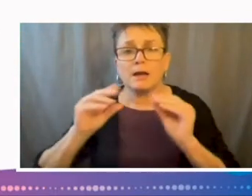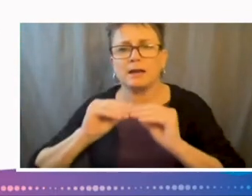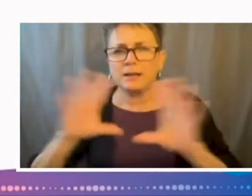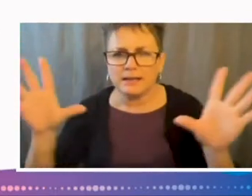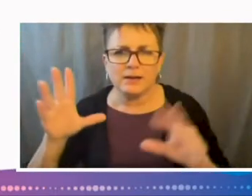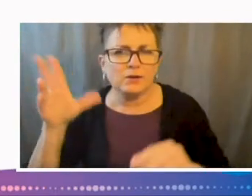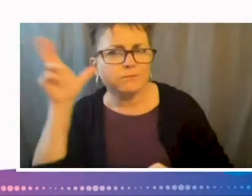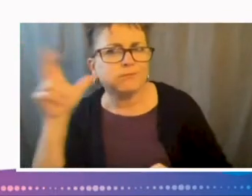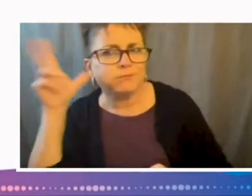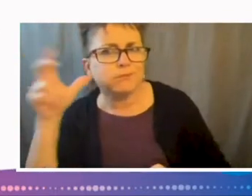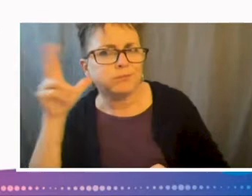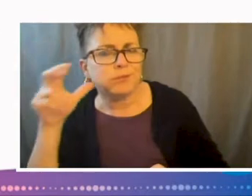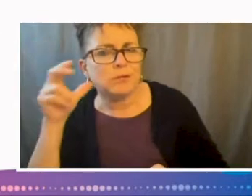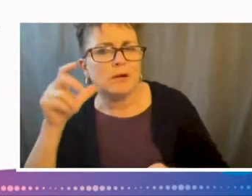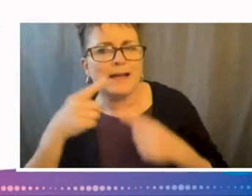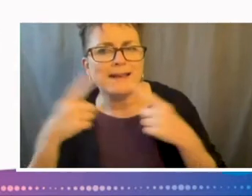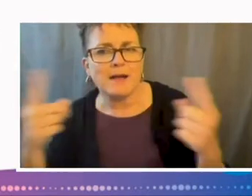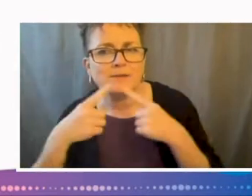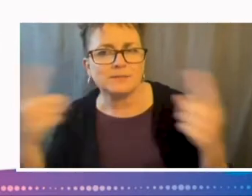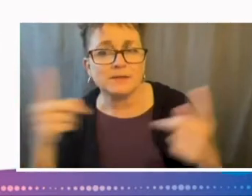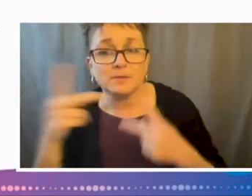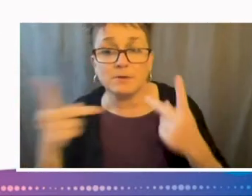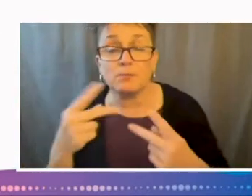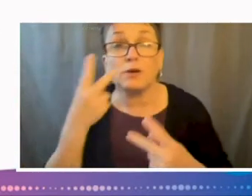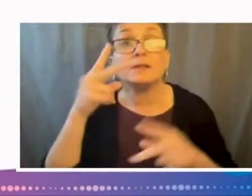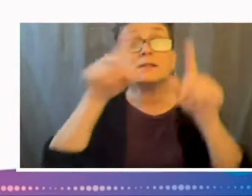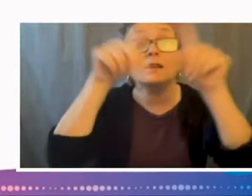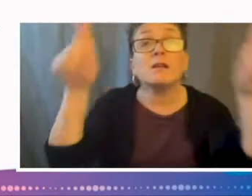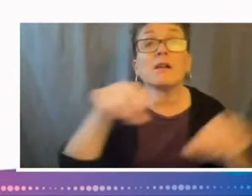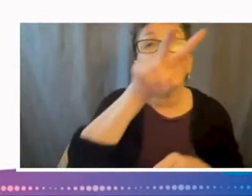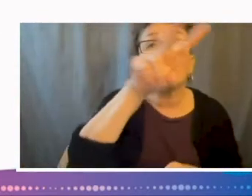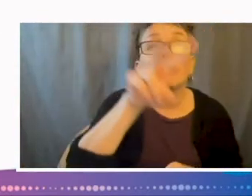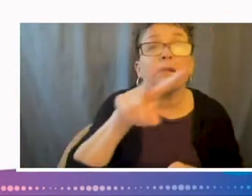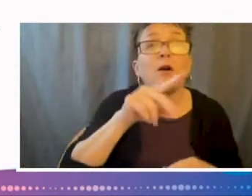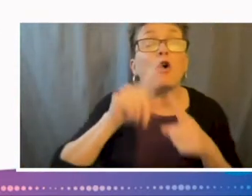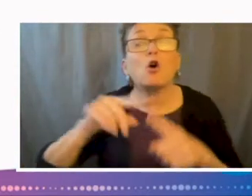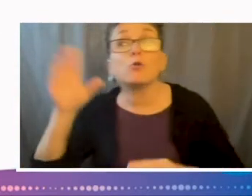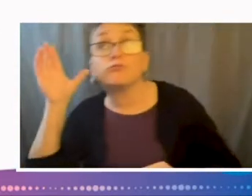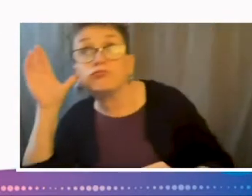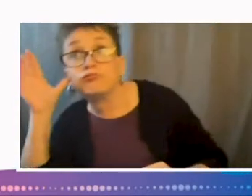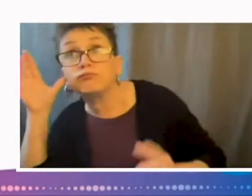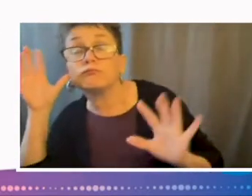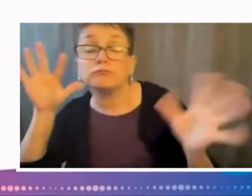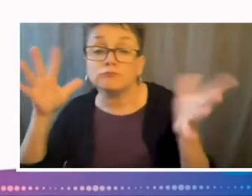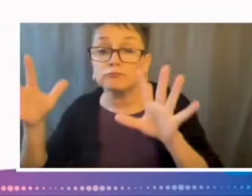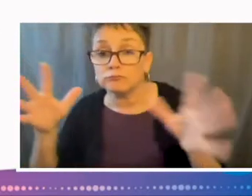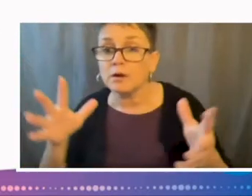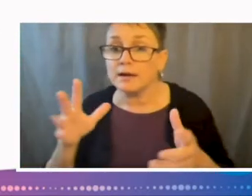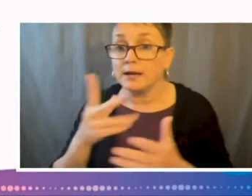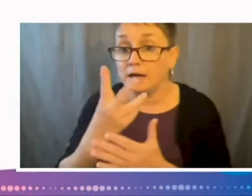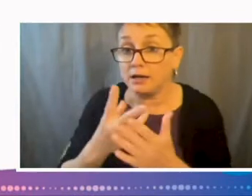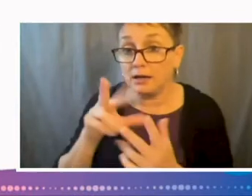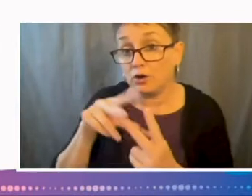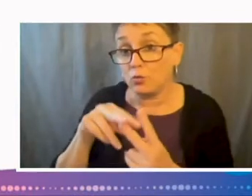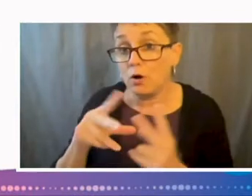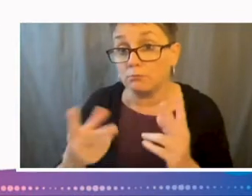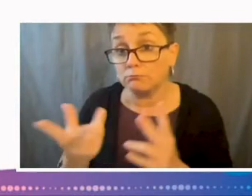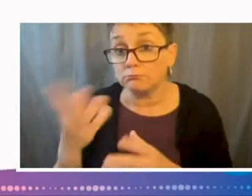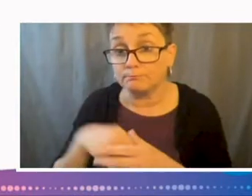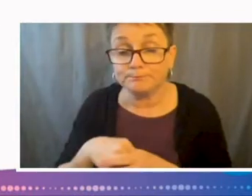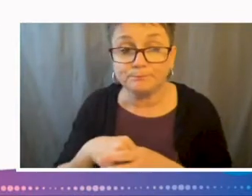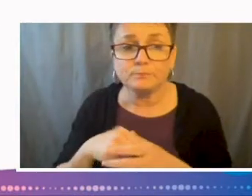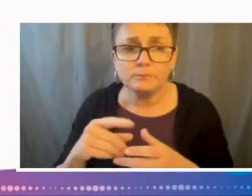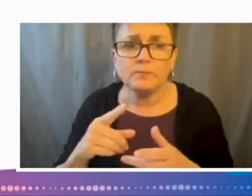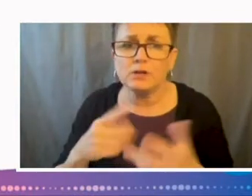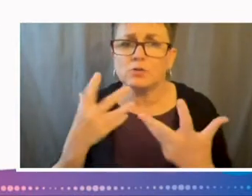can see and hear when their other senses may be impaired. So it's truly meant to be an all-encompassing program so that anybody